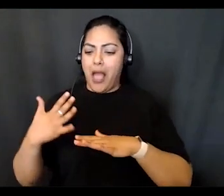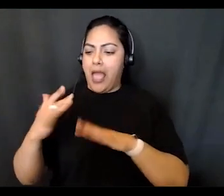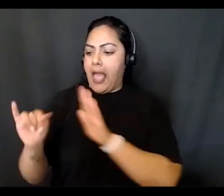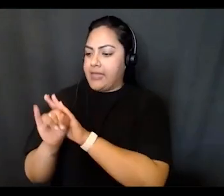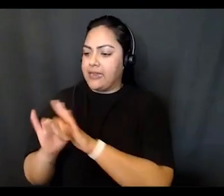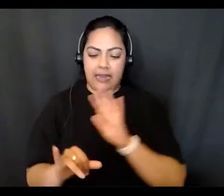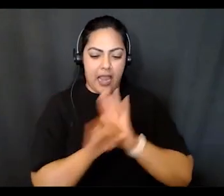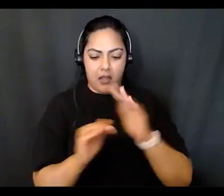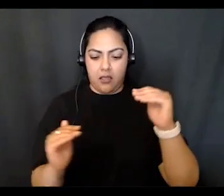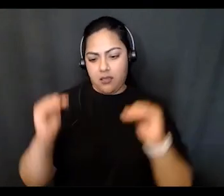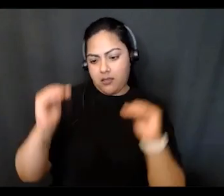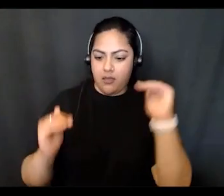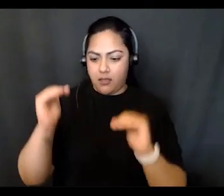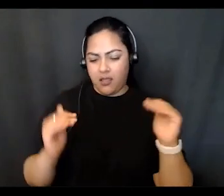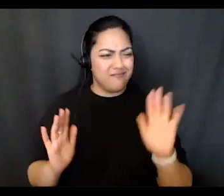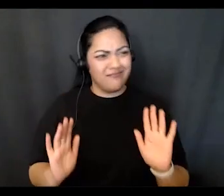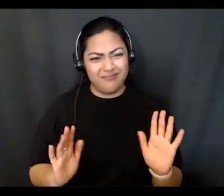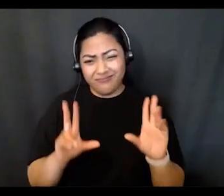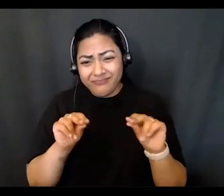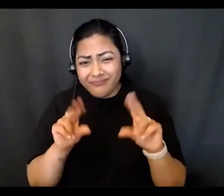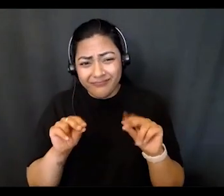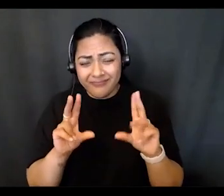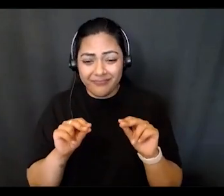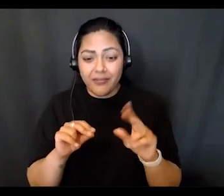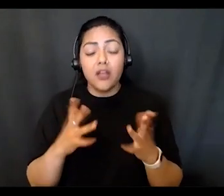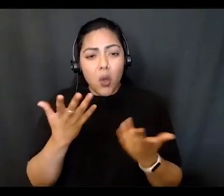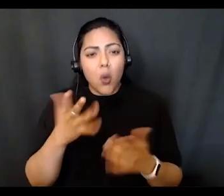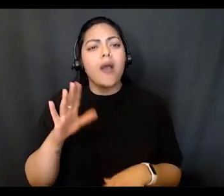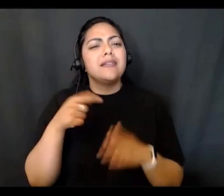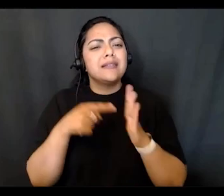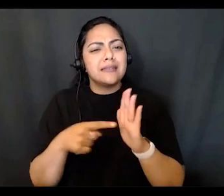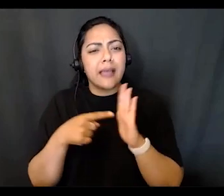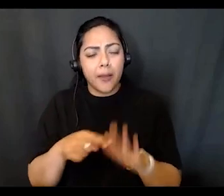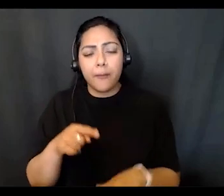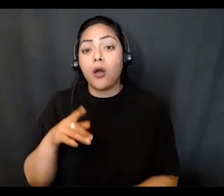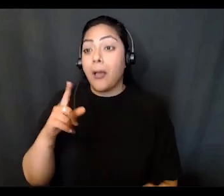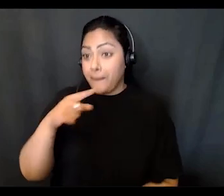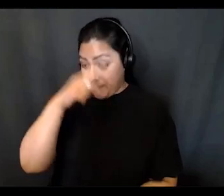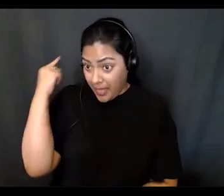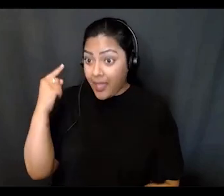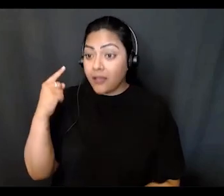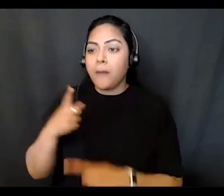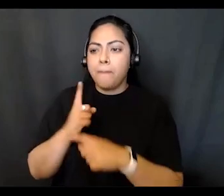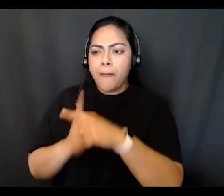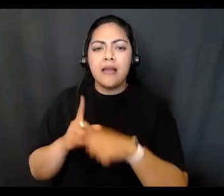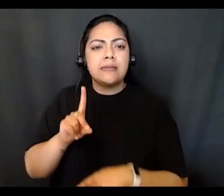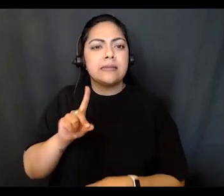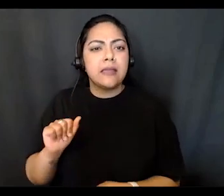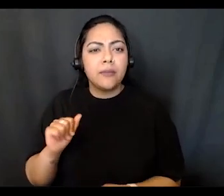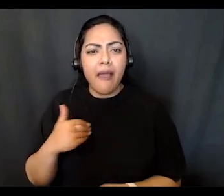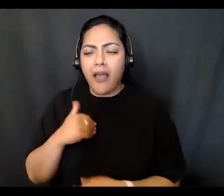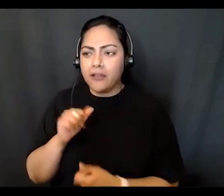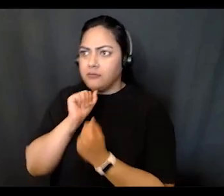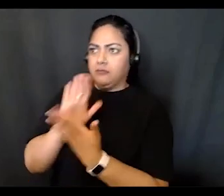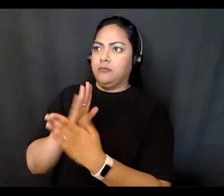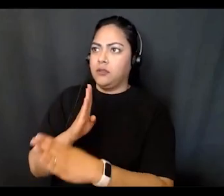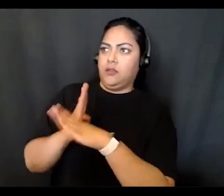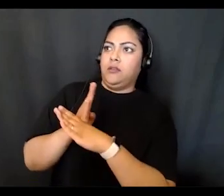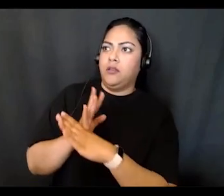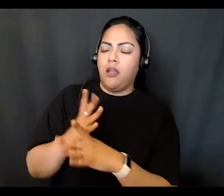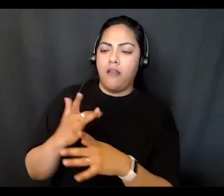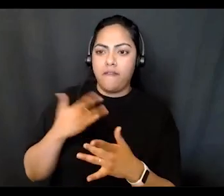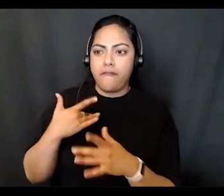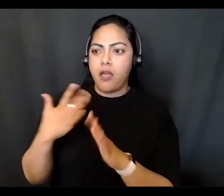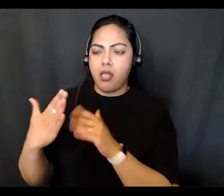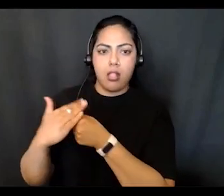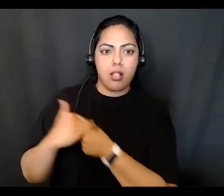if we're thinking about the experiences that Black people have with ableism, that ableist experience is also framed